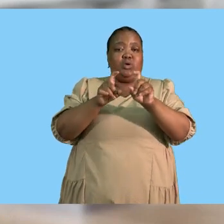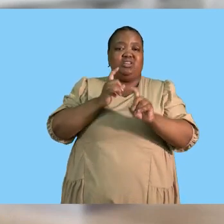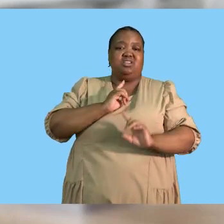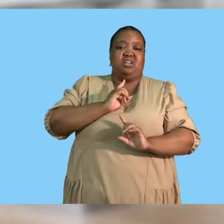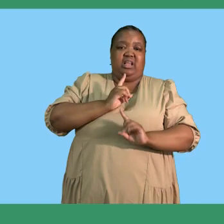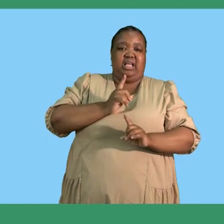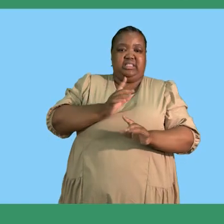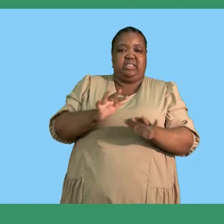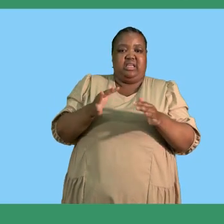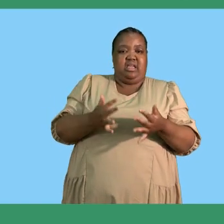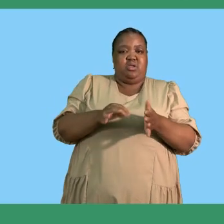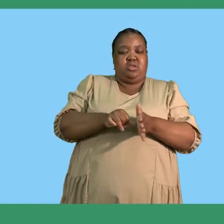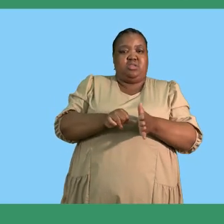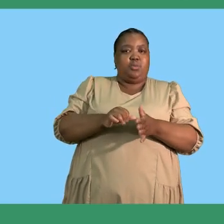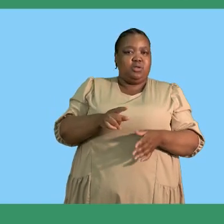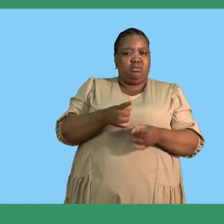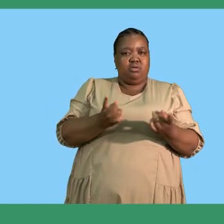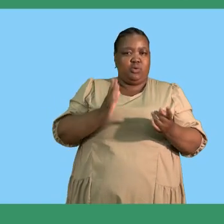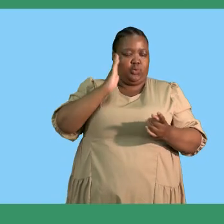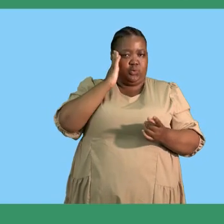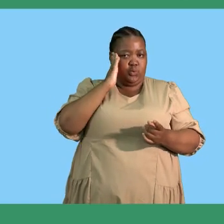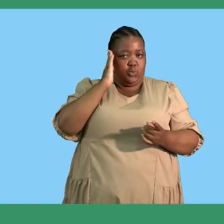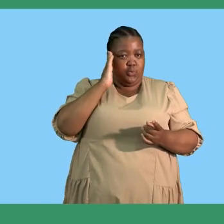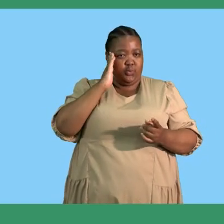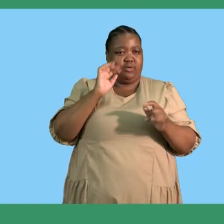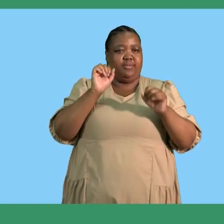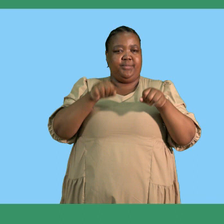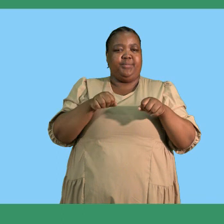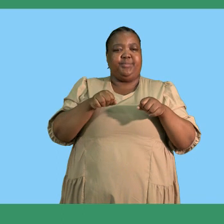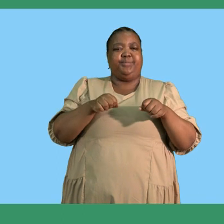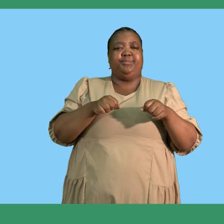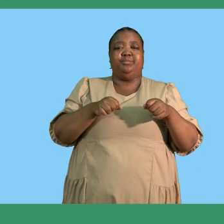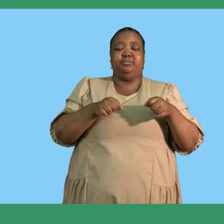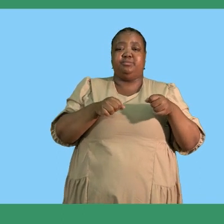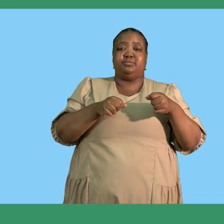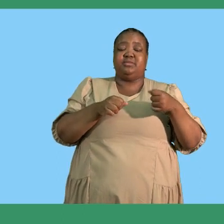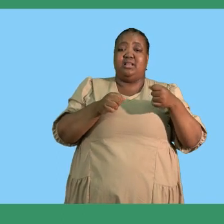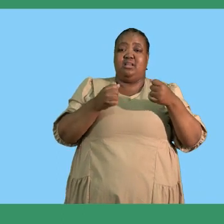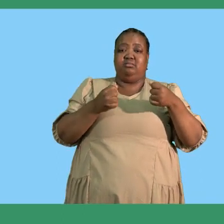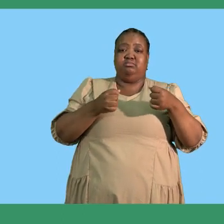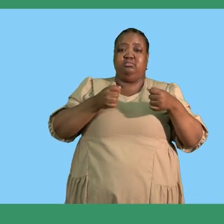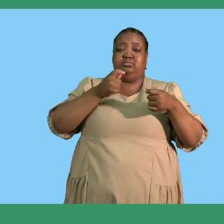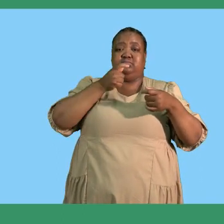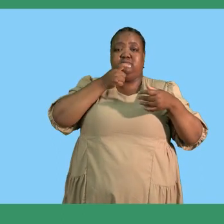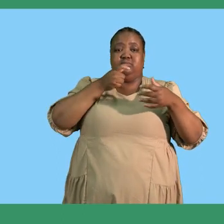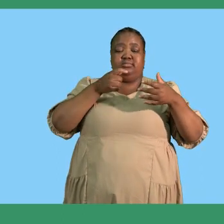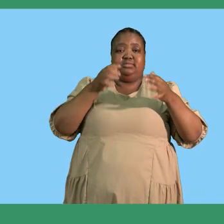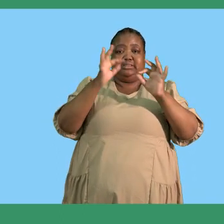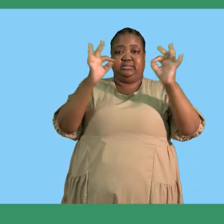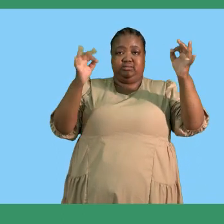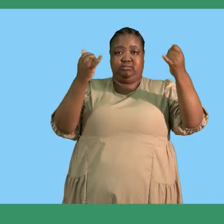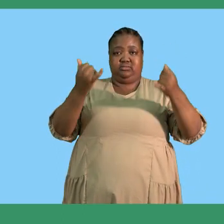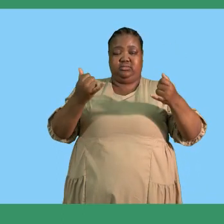to know how to answer this question, you must know the meaning of these facts stated above